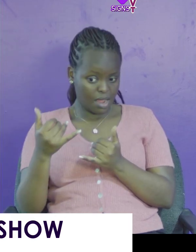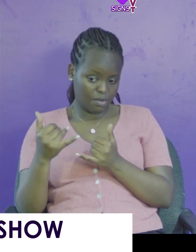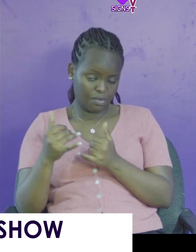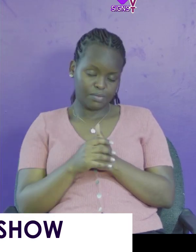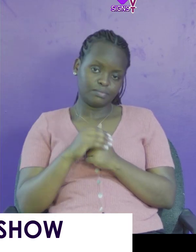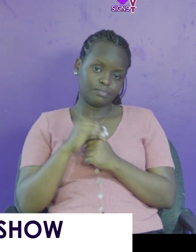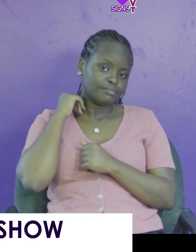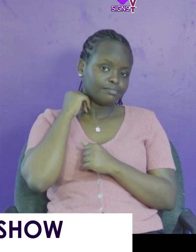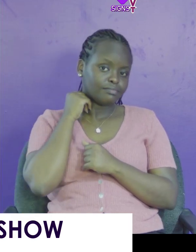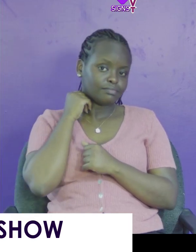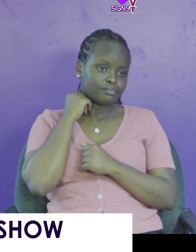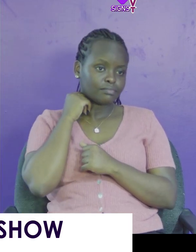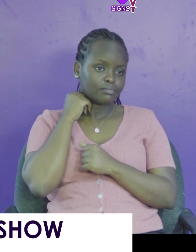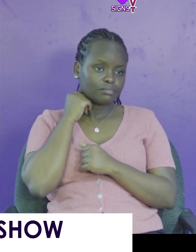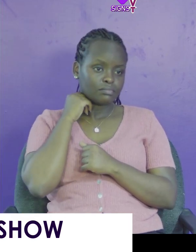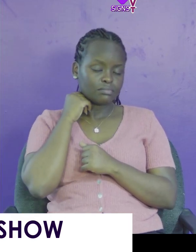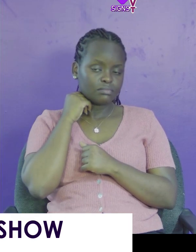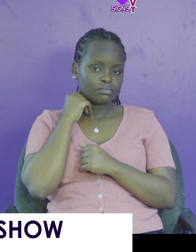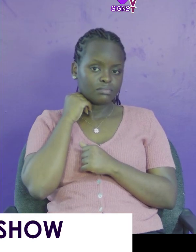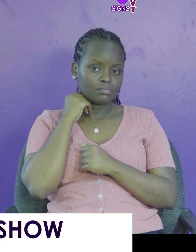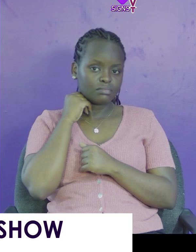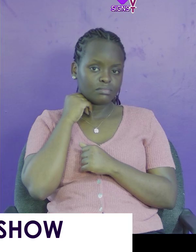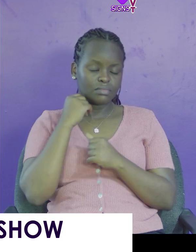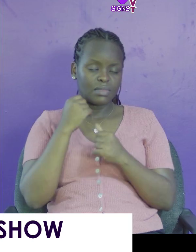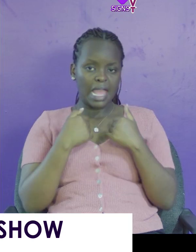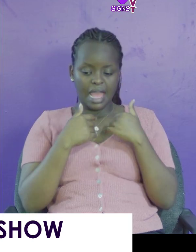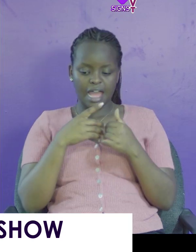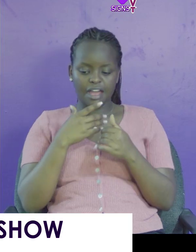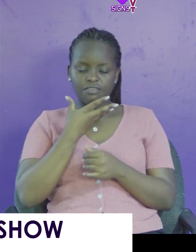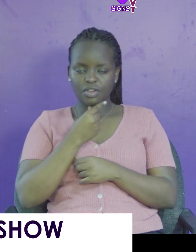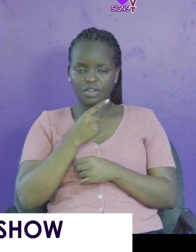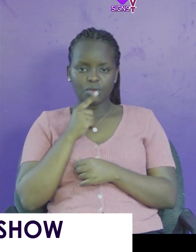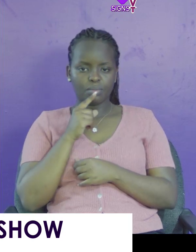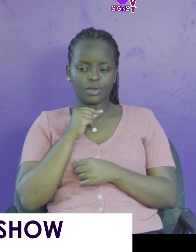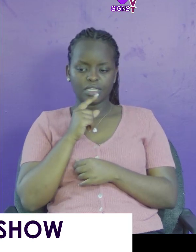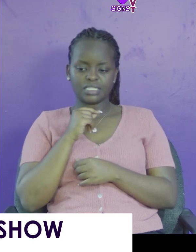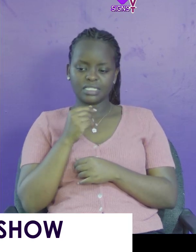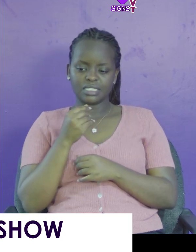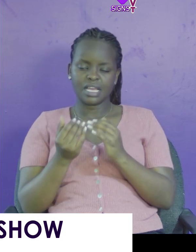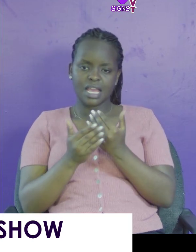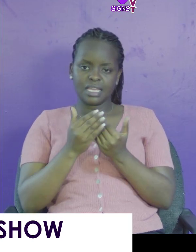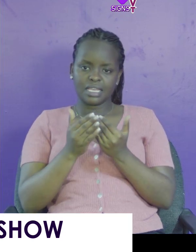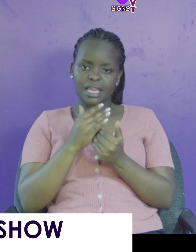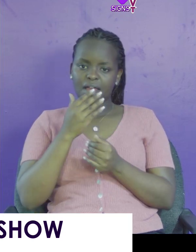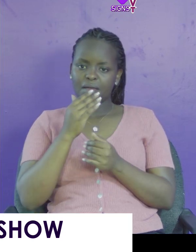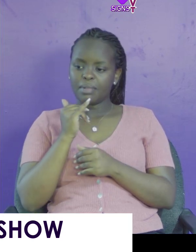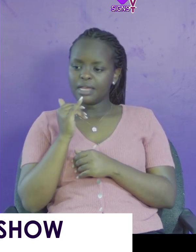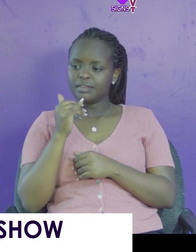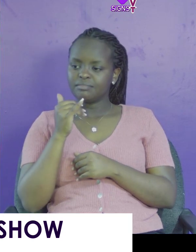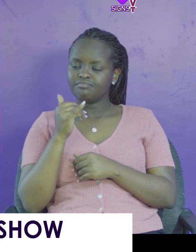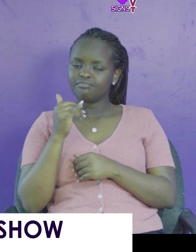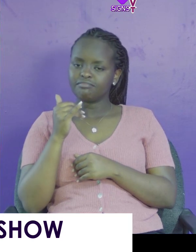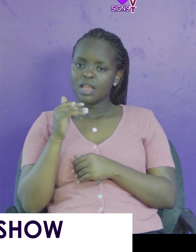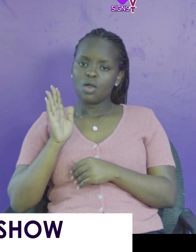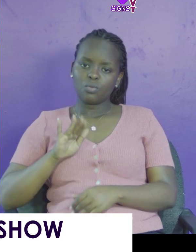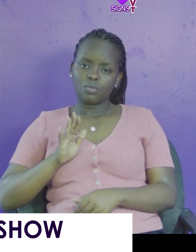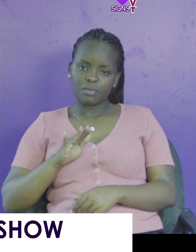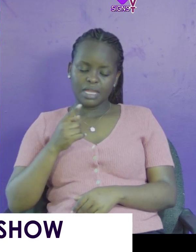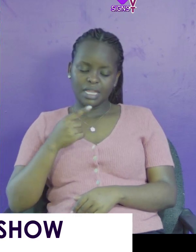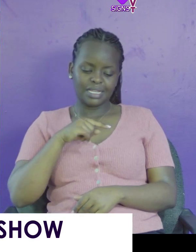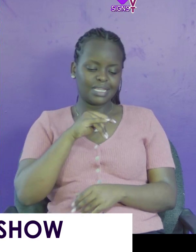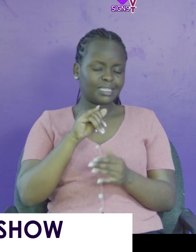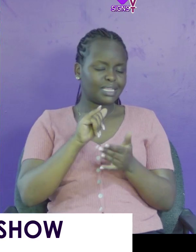have training of boys taken up by women. Is that an error? It is not an error because we are in the world of